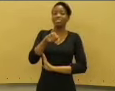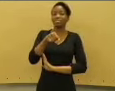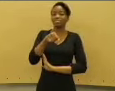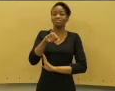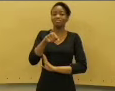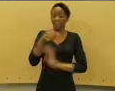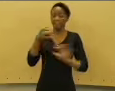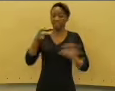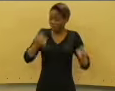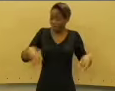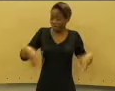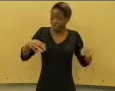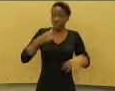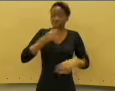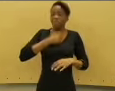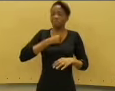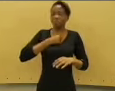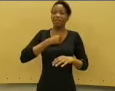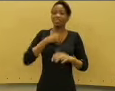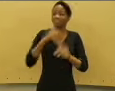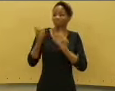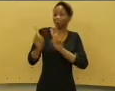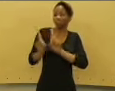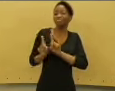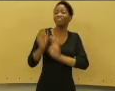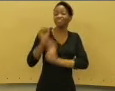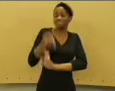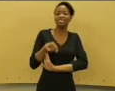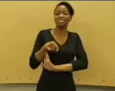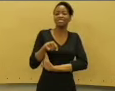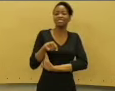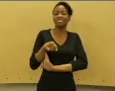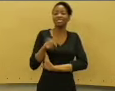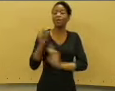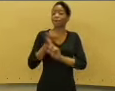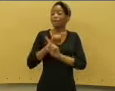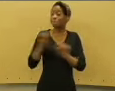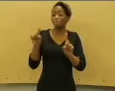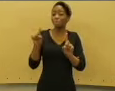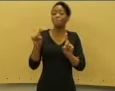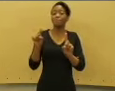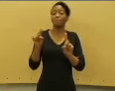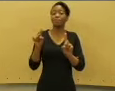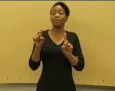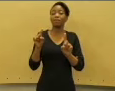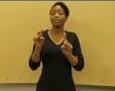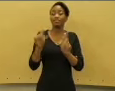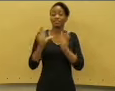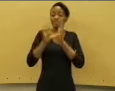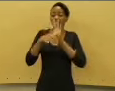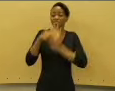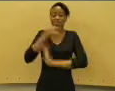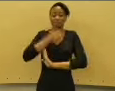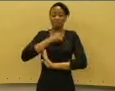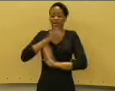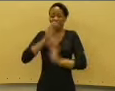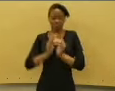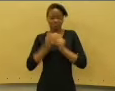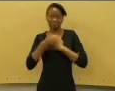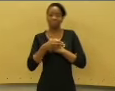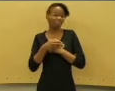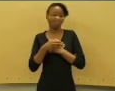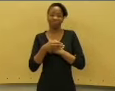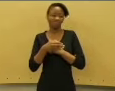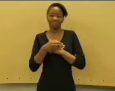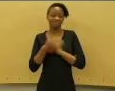everywhere, except for bed. You can put it next to the bed, but I don't get the luxury to hide my disability, you know, so